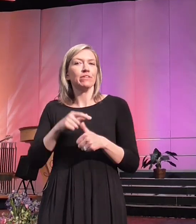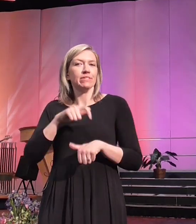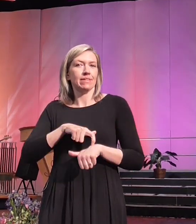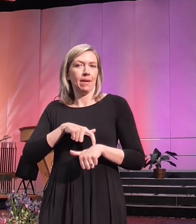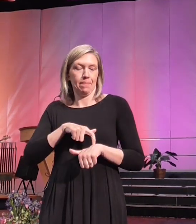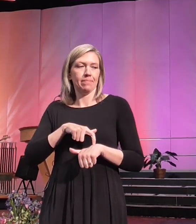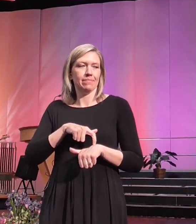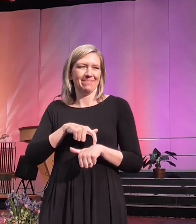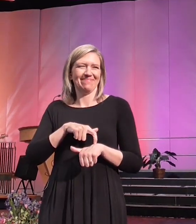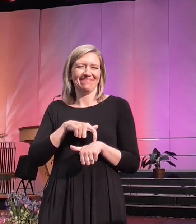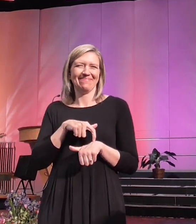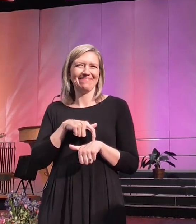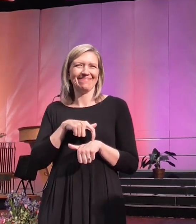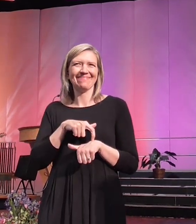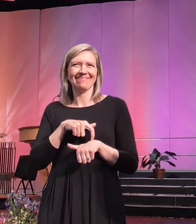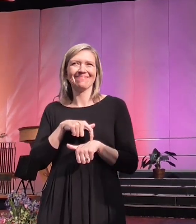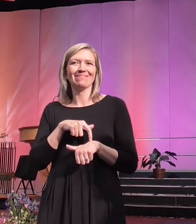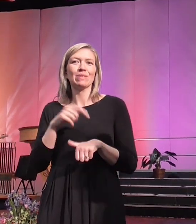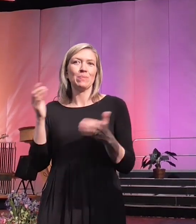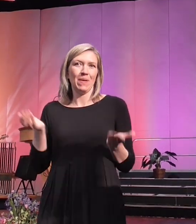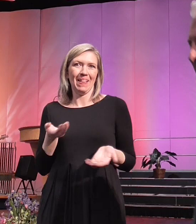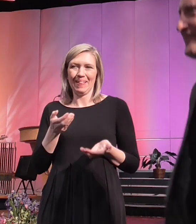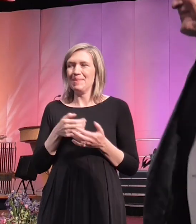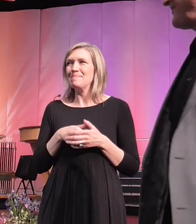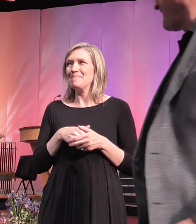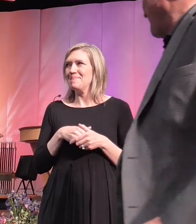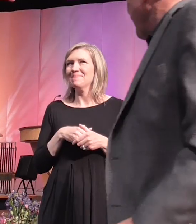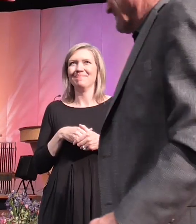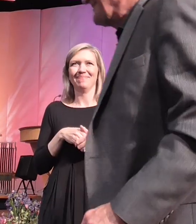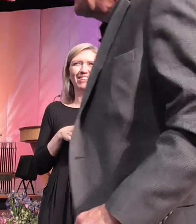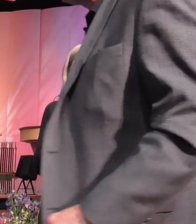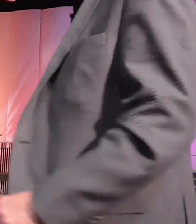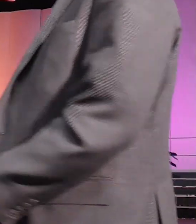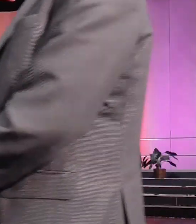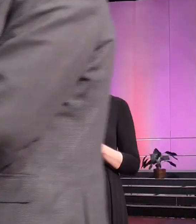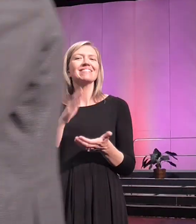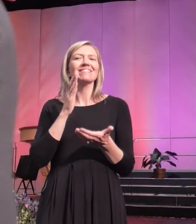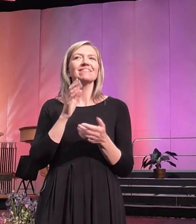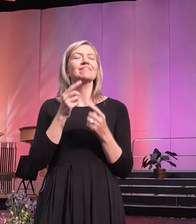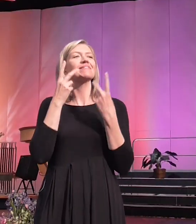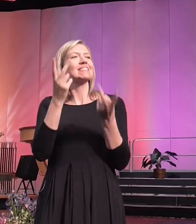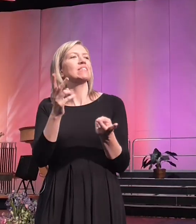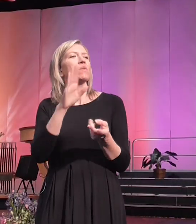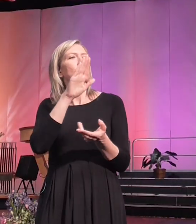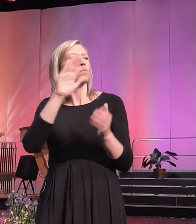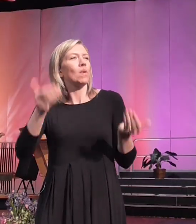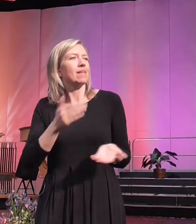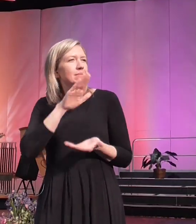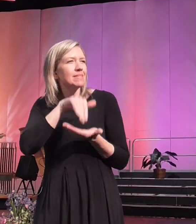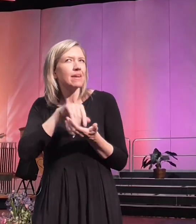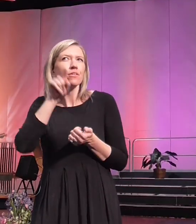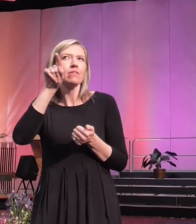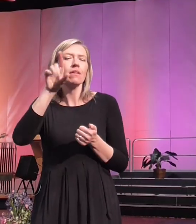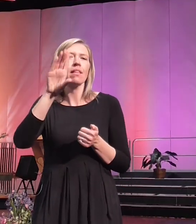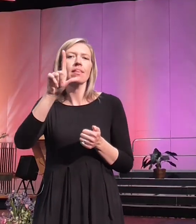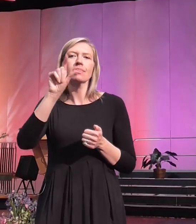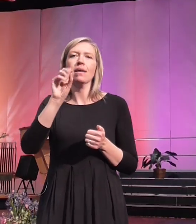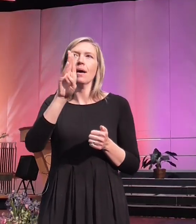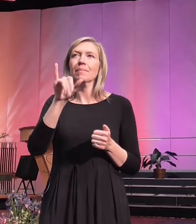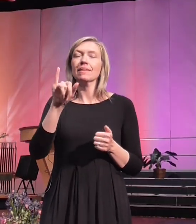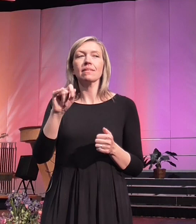first time to, and we welcome you. Stop by our Welcome Center, which is in our lobby, if you care to receive